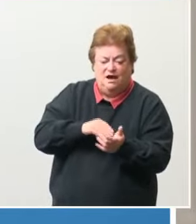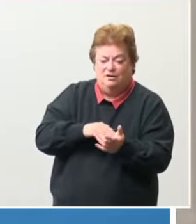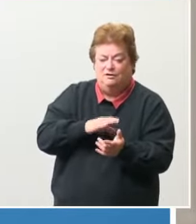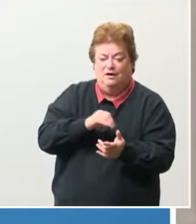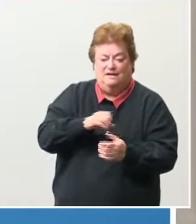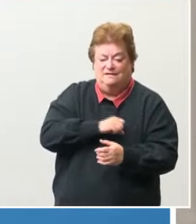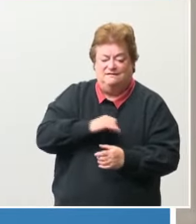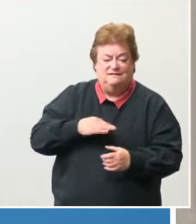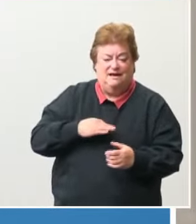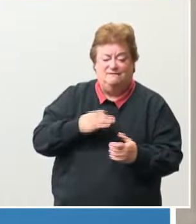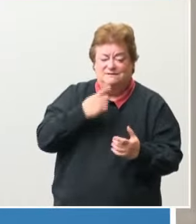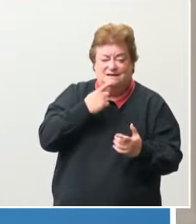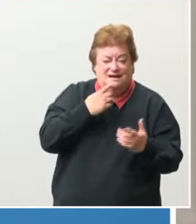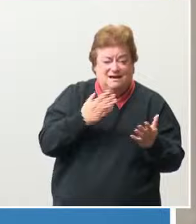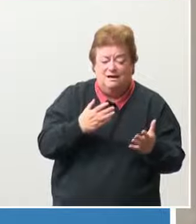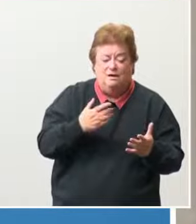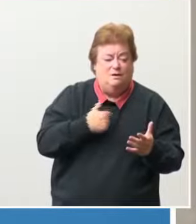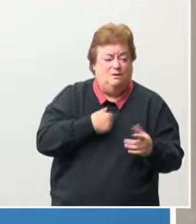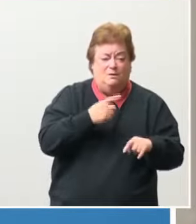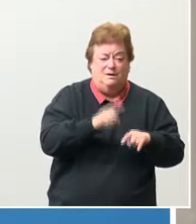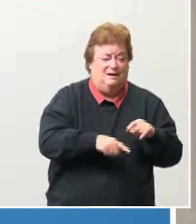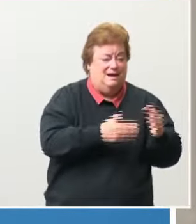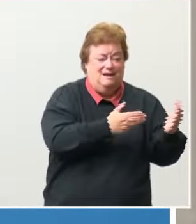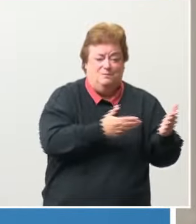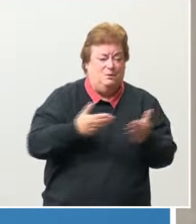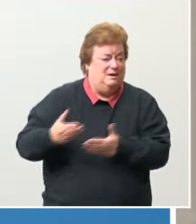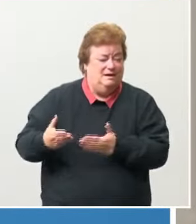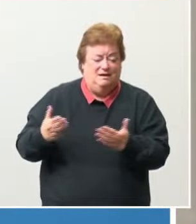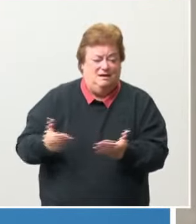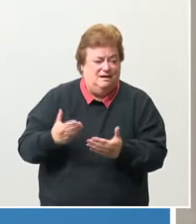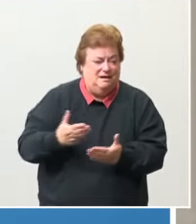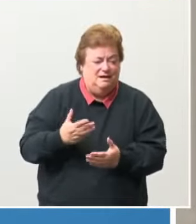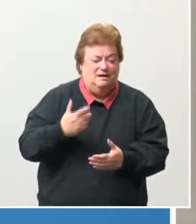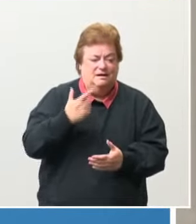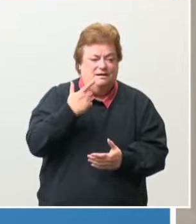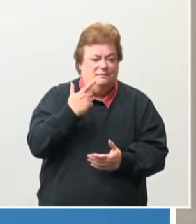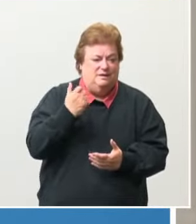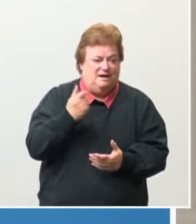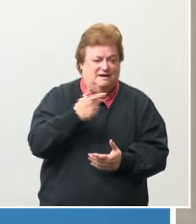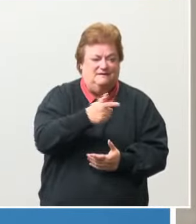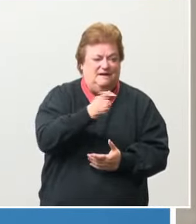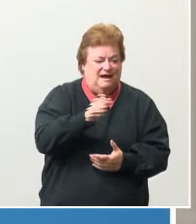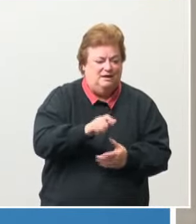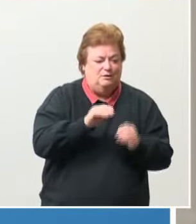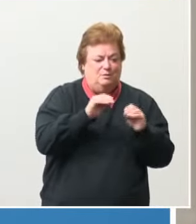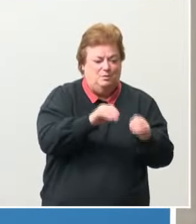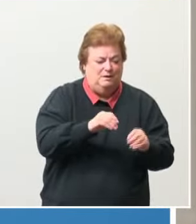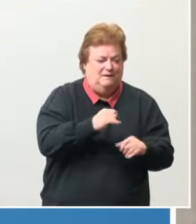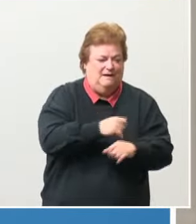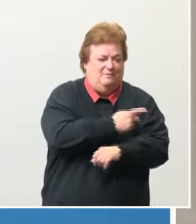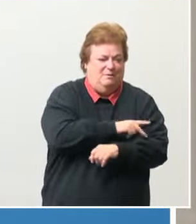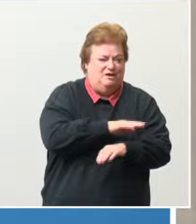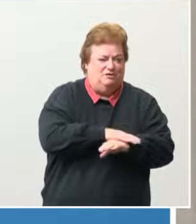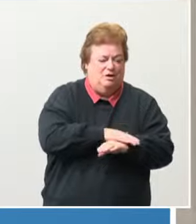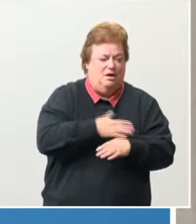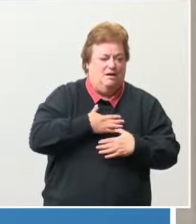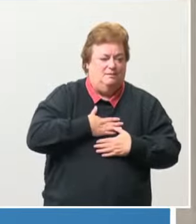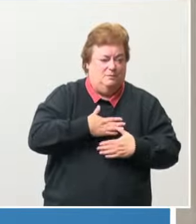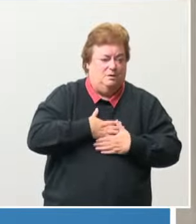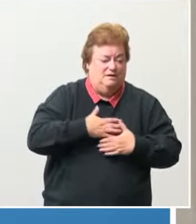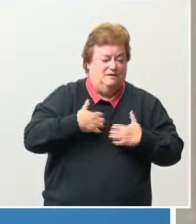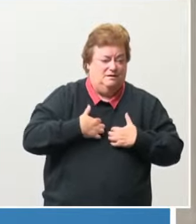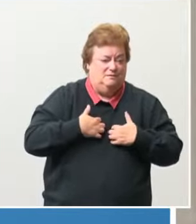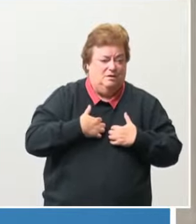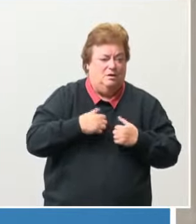tears, telling them that they could not transfer them despite the fact that they were having to put this patient on a vent with only a part-time